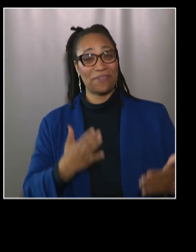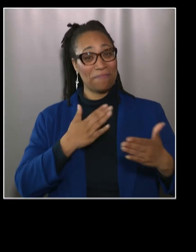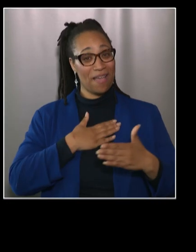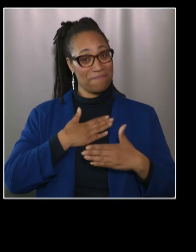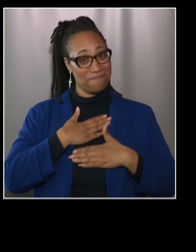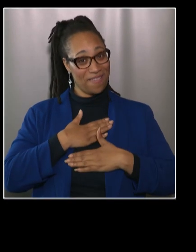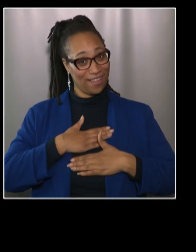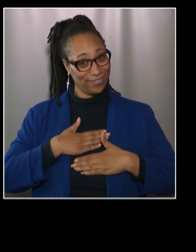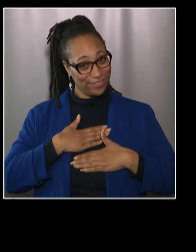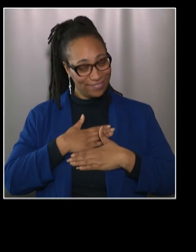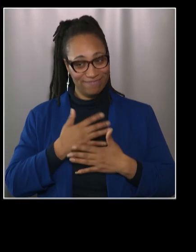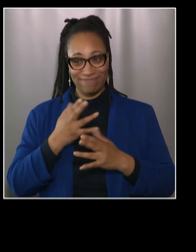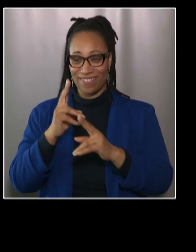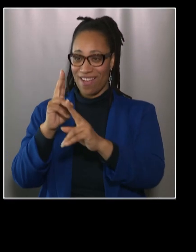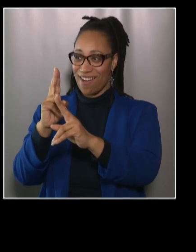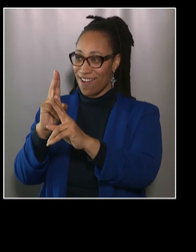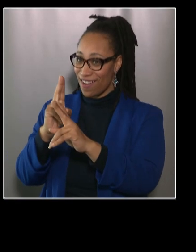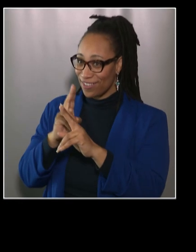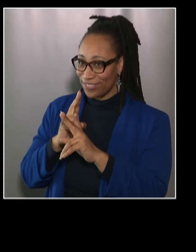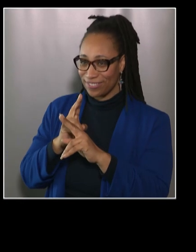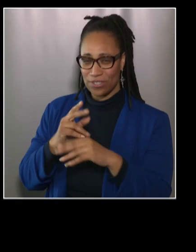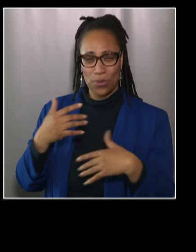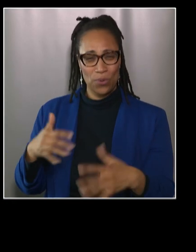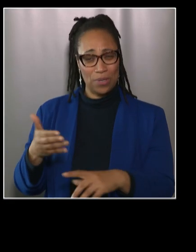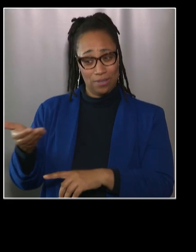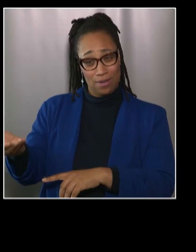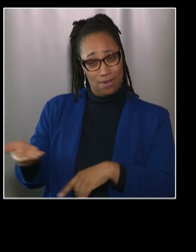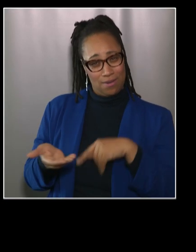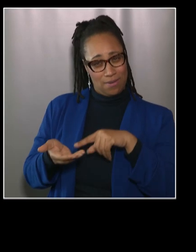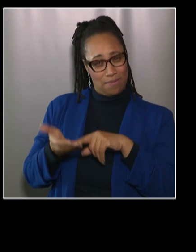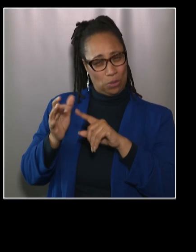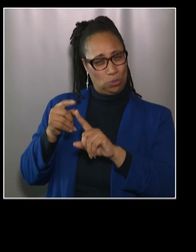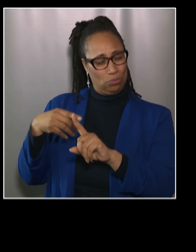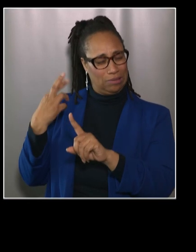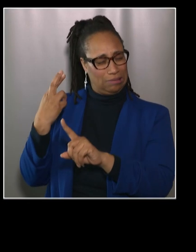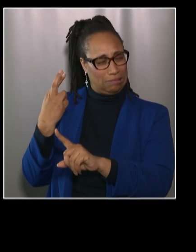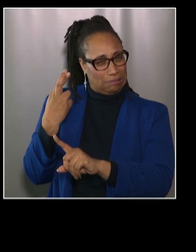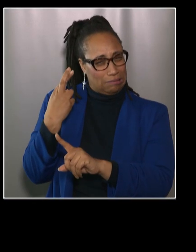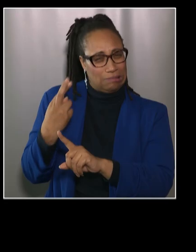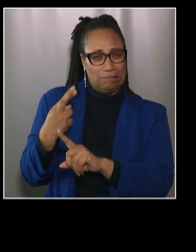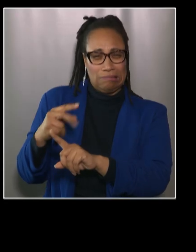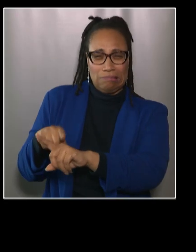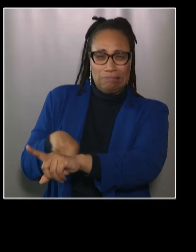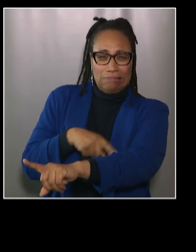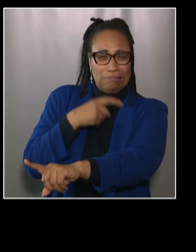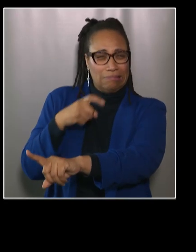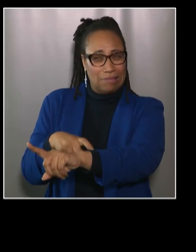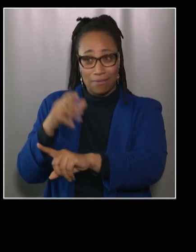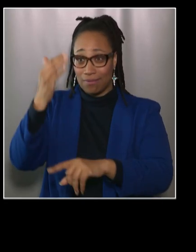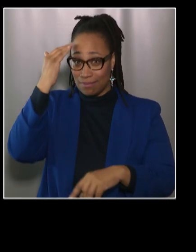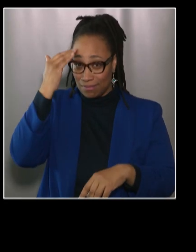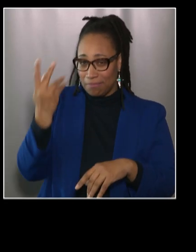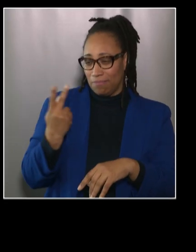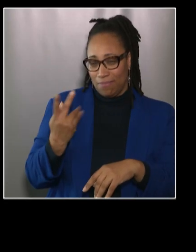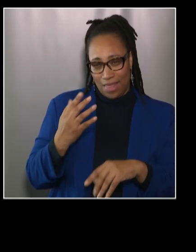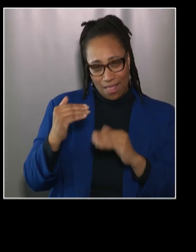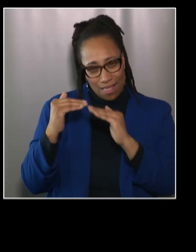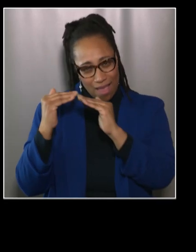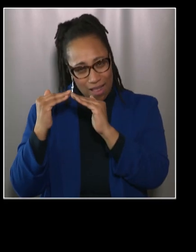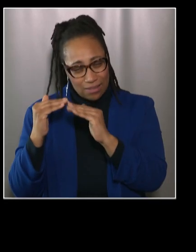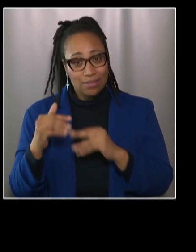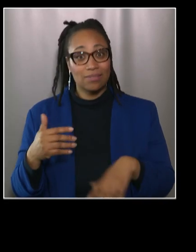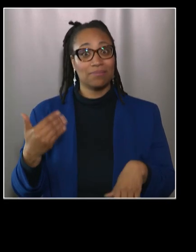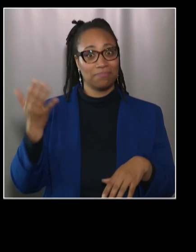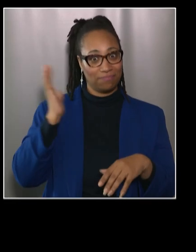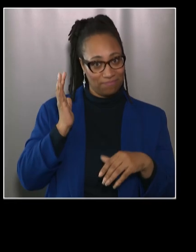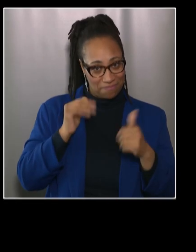to bring up a long-term friend, a former colleague, a former deputy mayor. Oh,